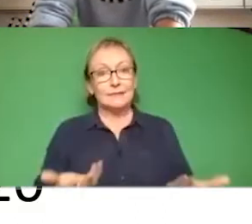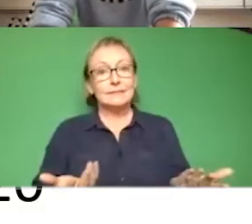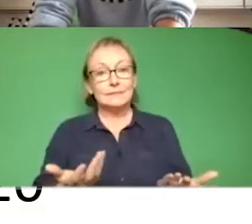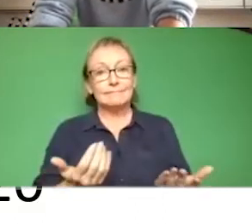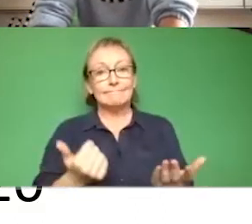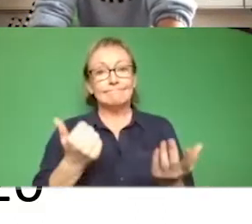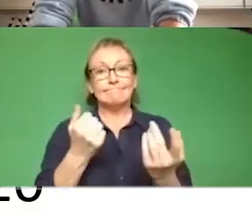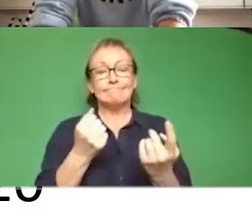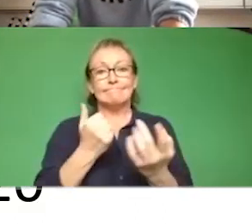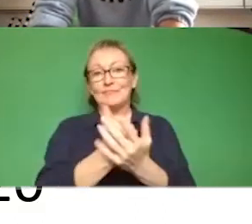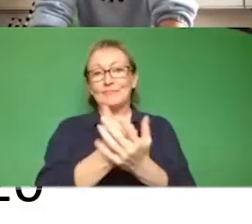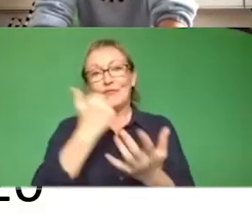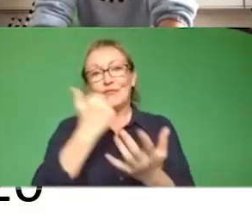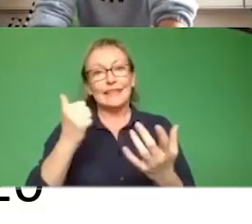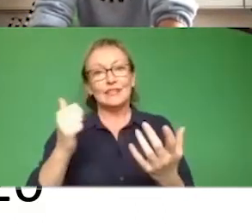of.